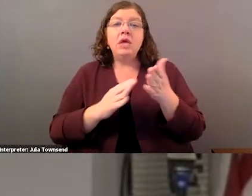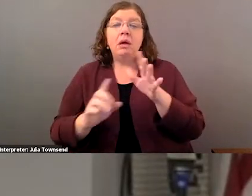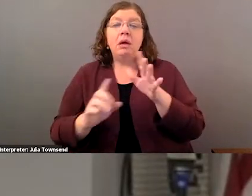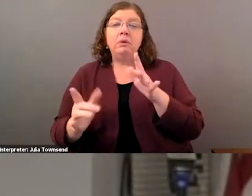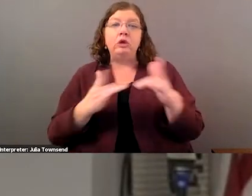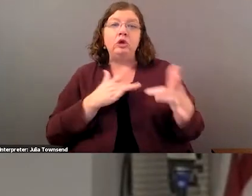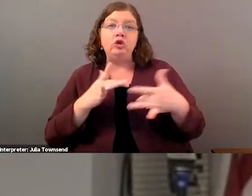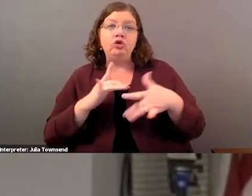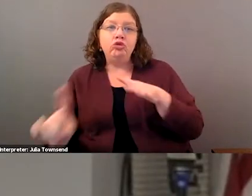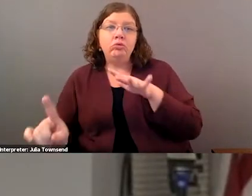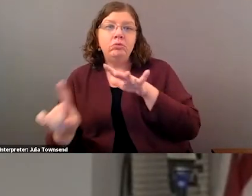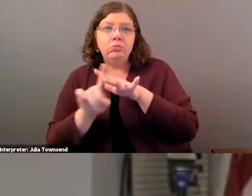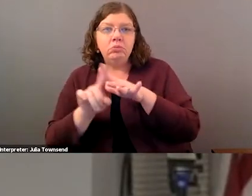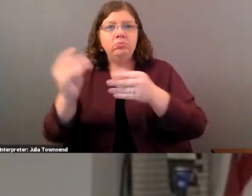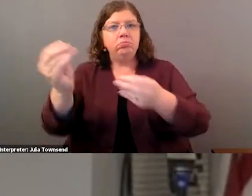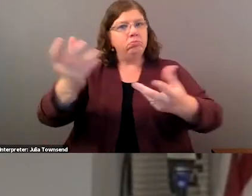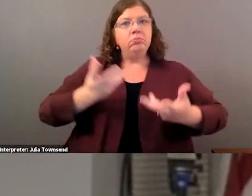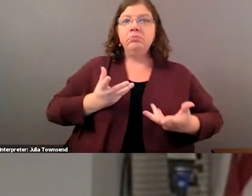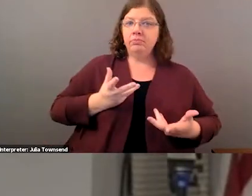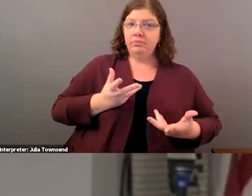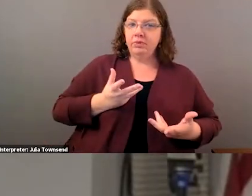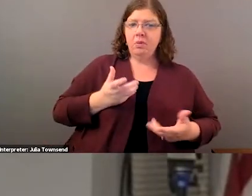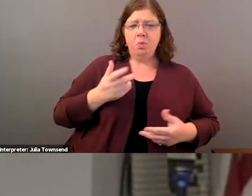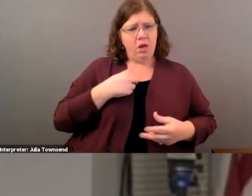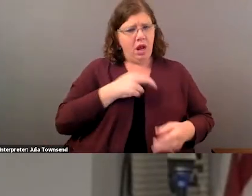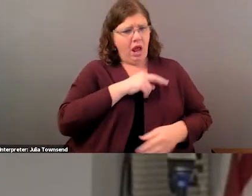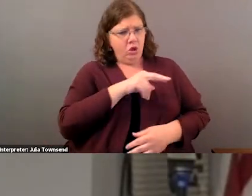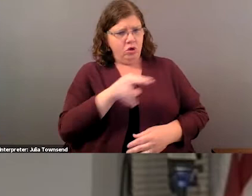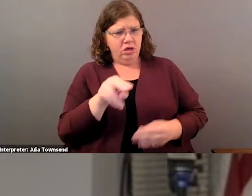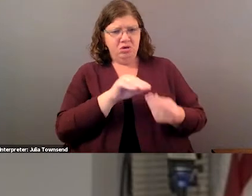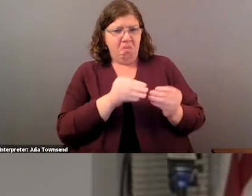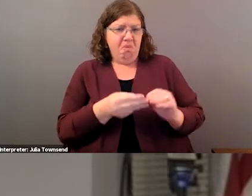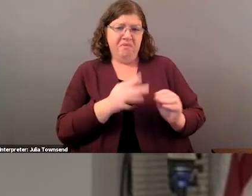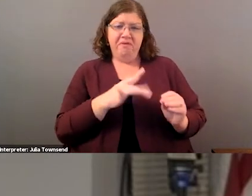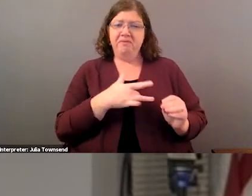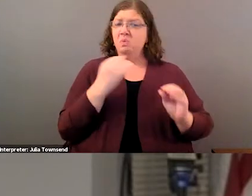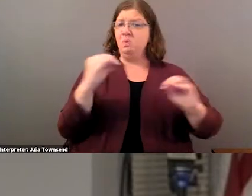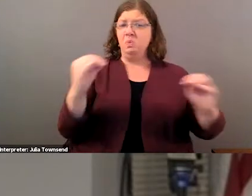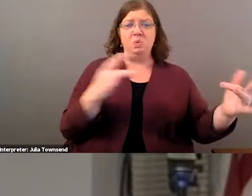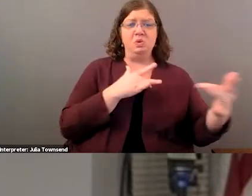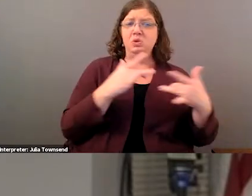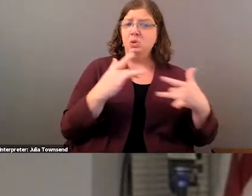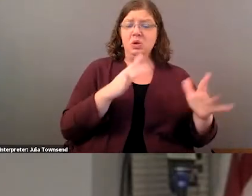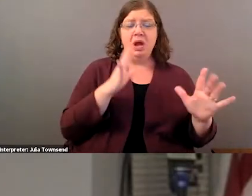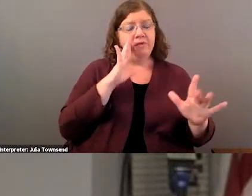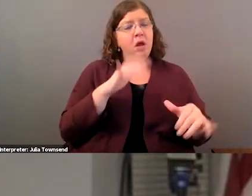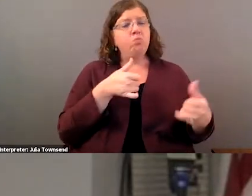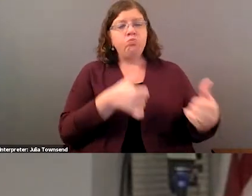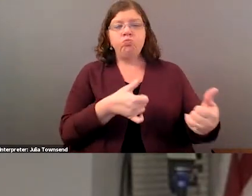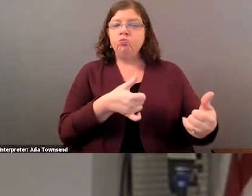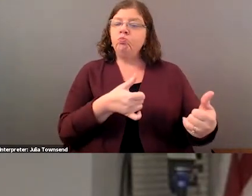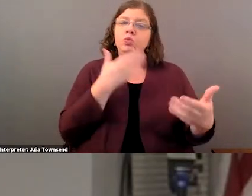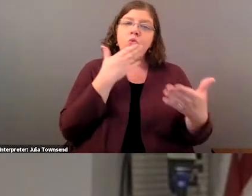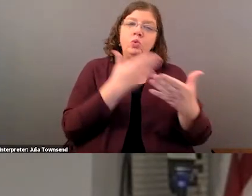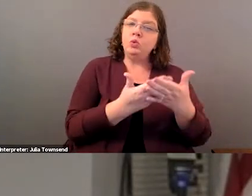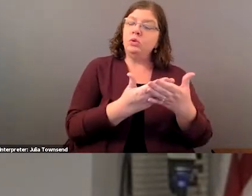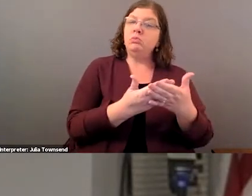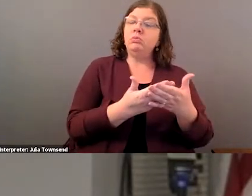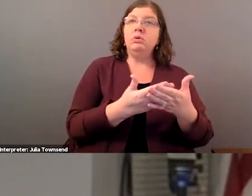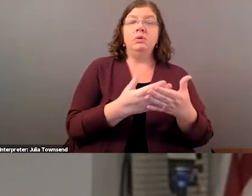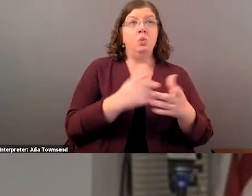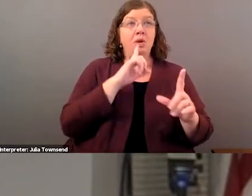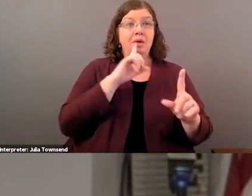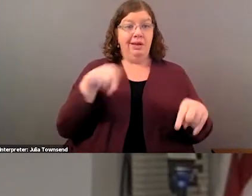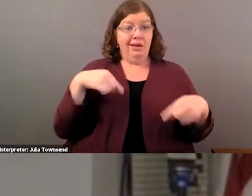concern. But when I looked at the numbers, I did not get that concern. I got reassurance given the fact that it's been